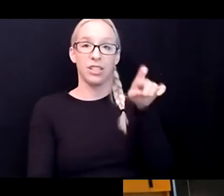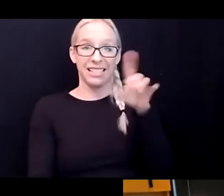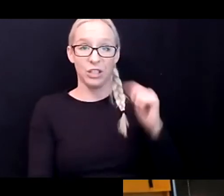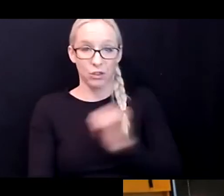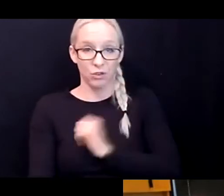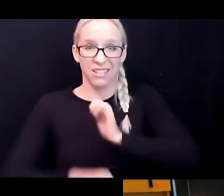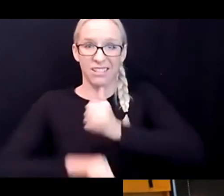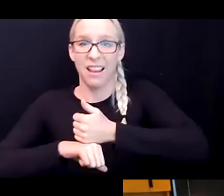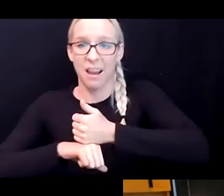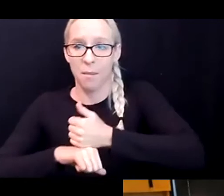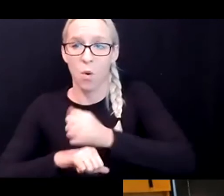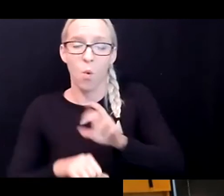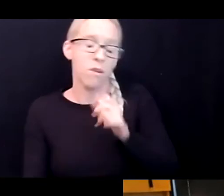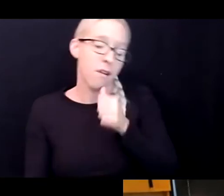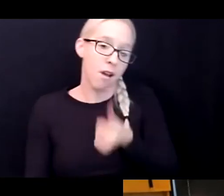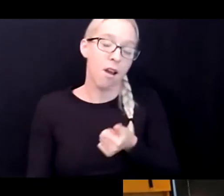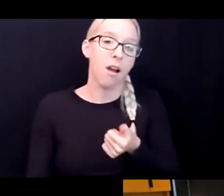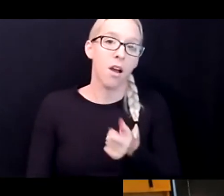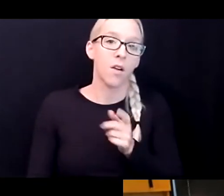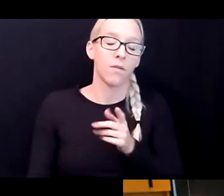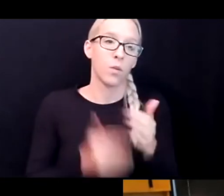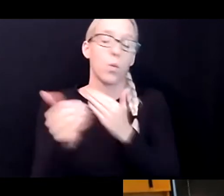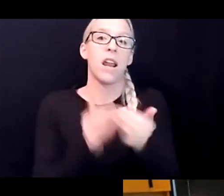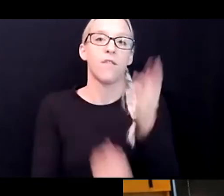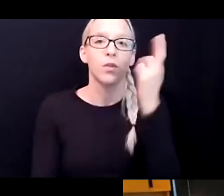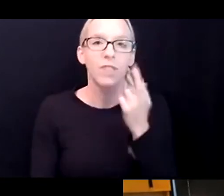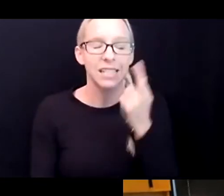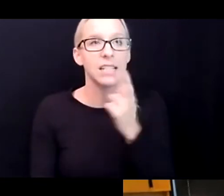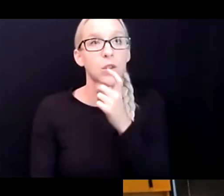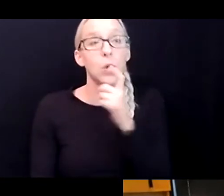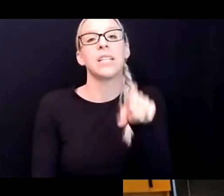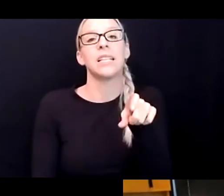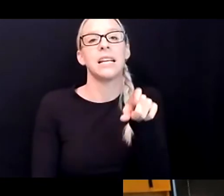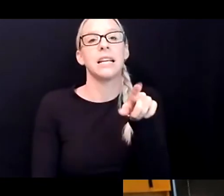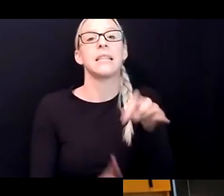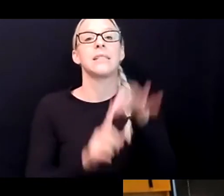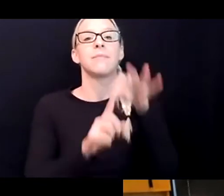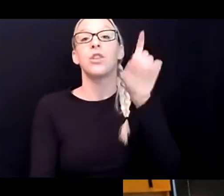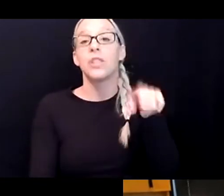or they're not. They don't, for whatever reason, they don't need a special needs trust, but